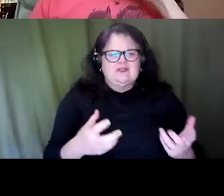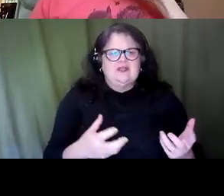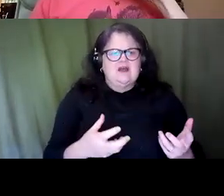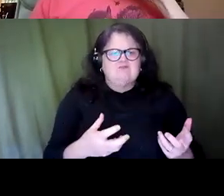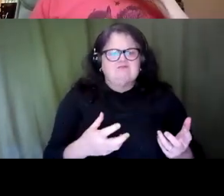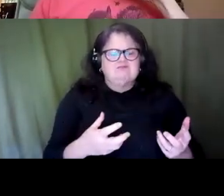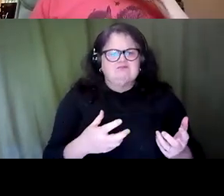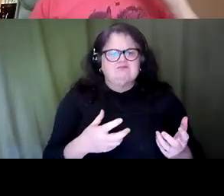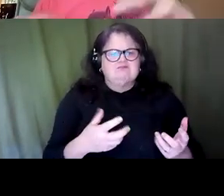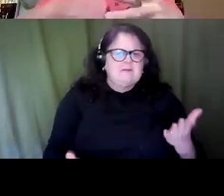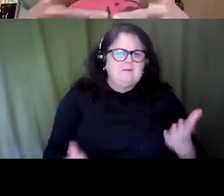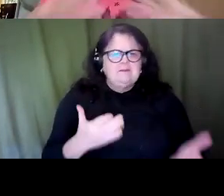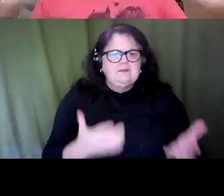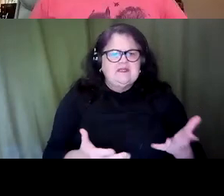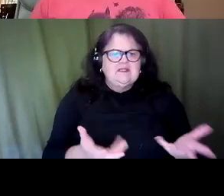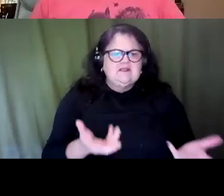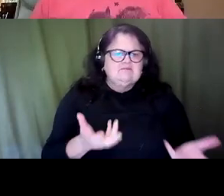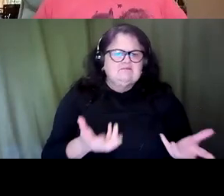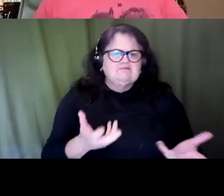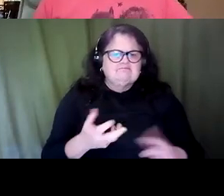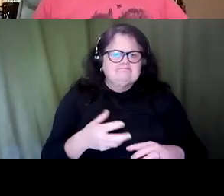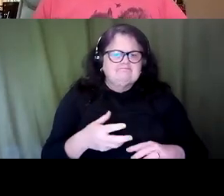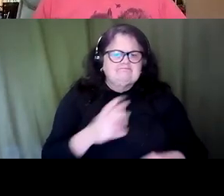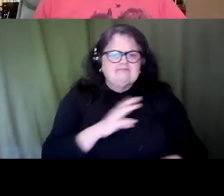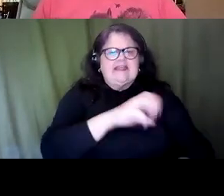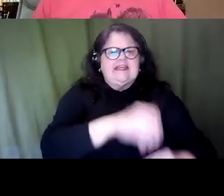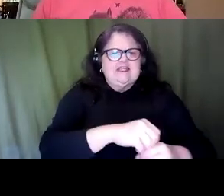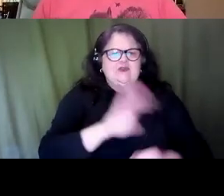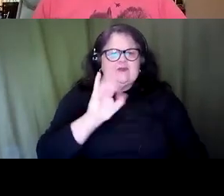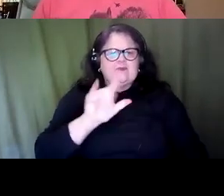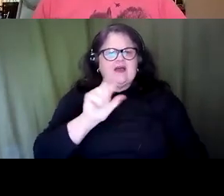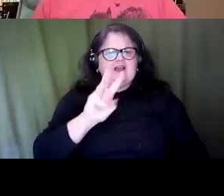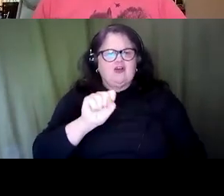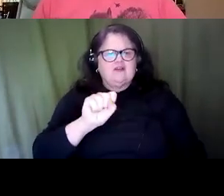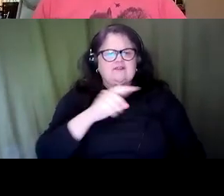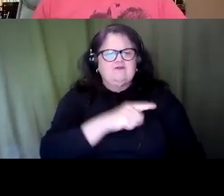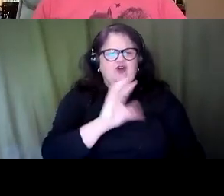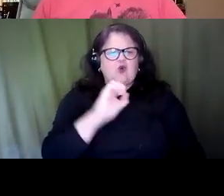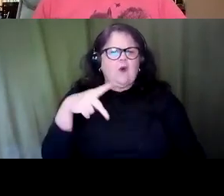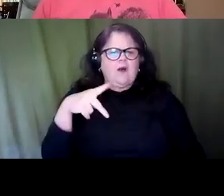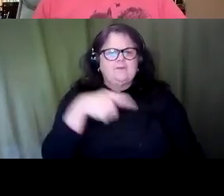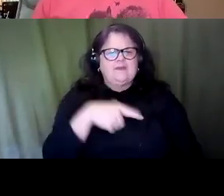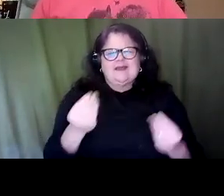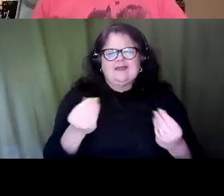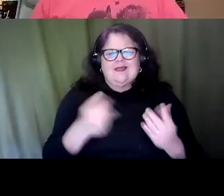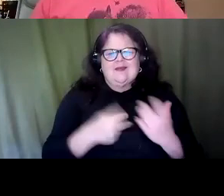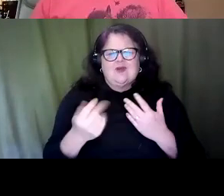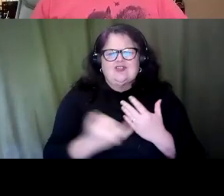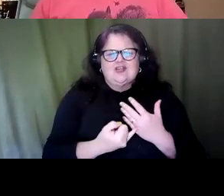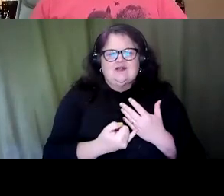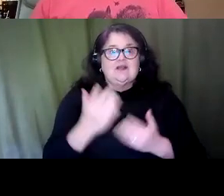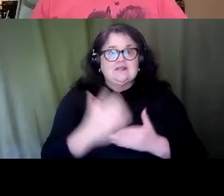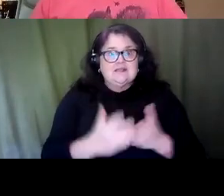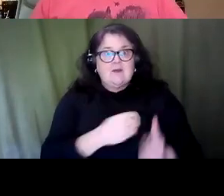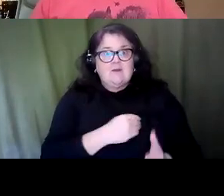that might be kind of baked into the bylaws of a cooperative in a land project. And some member groups